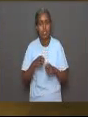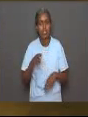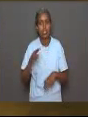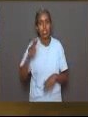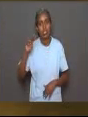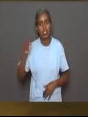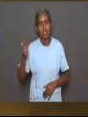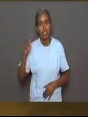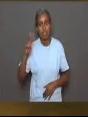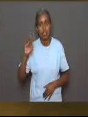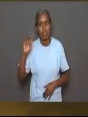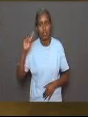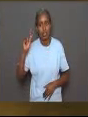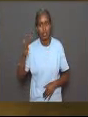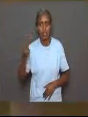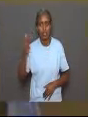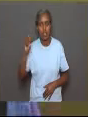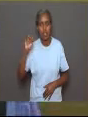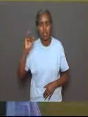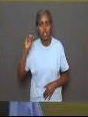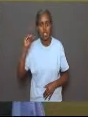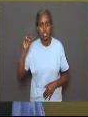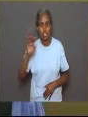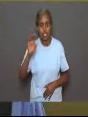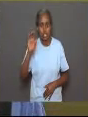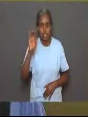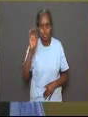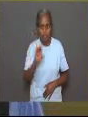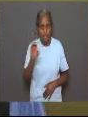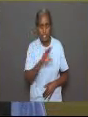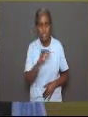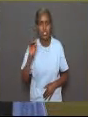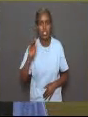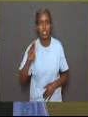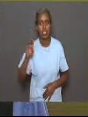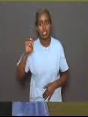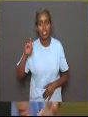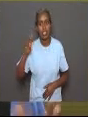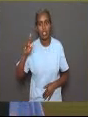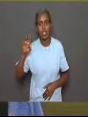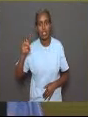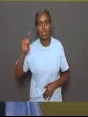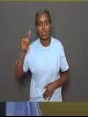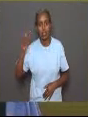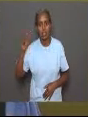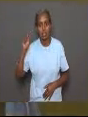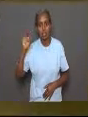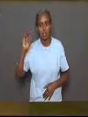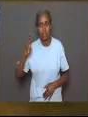navigation and elevation. If you are ready, students, let us get started.